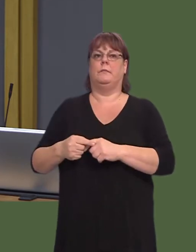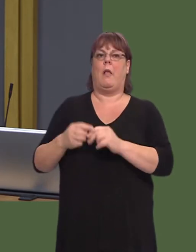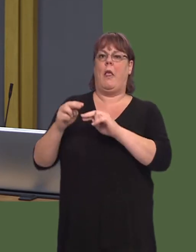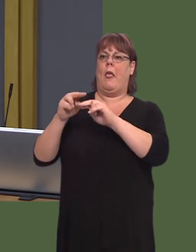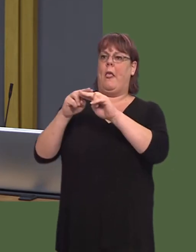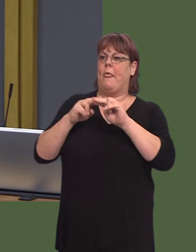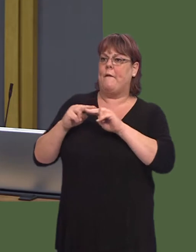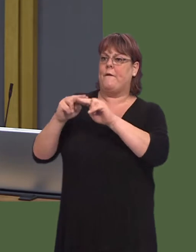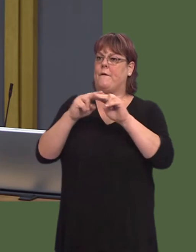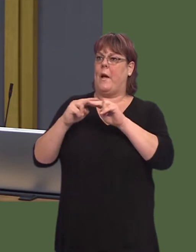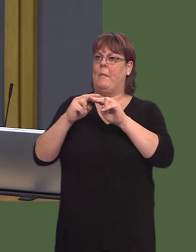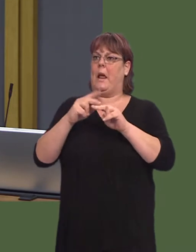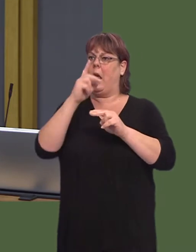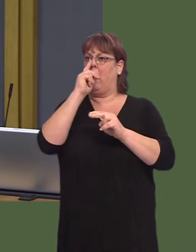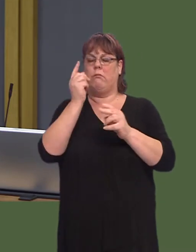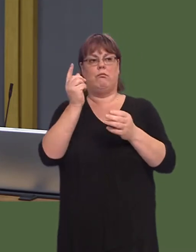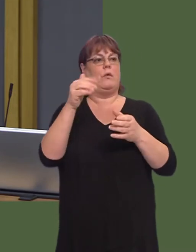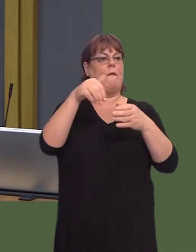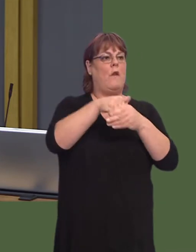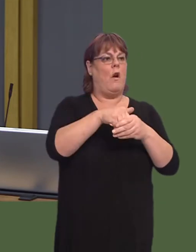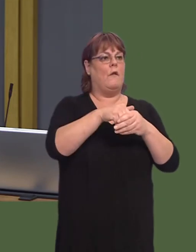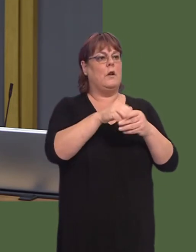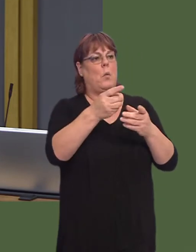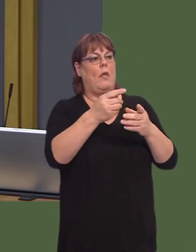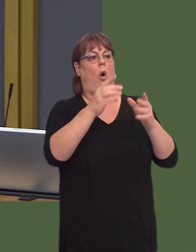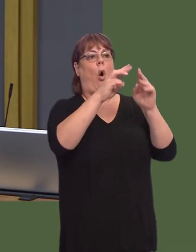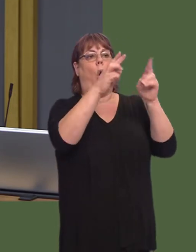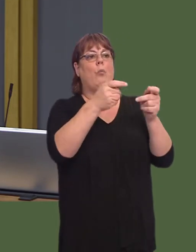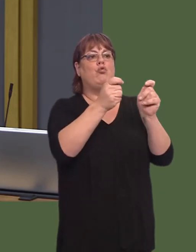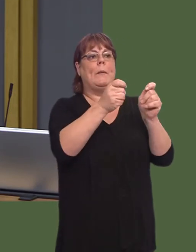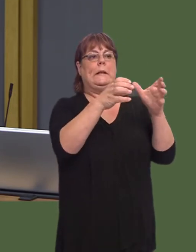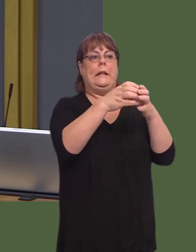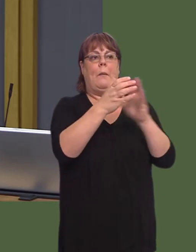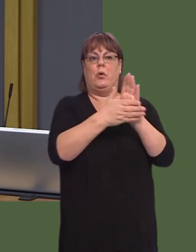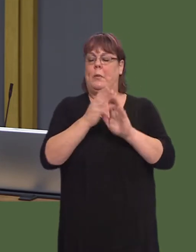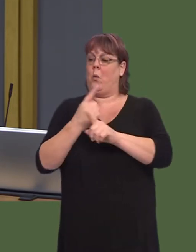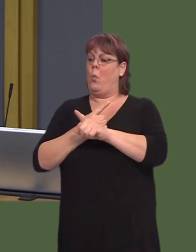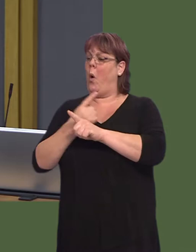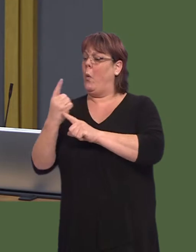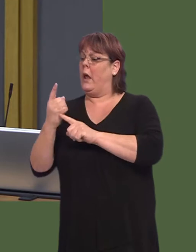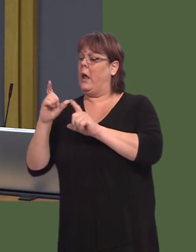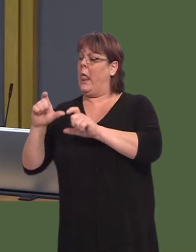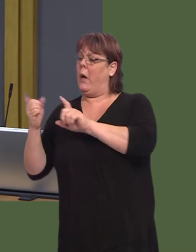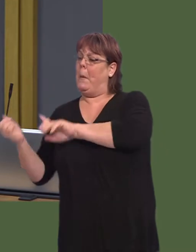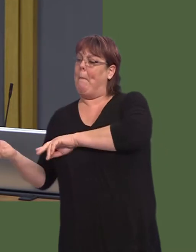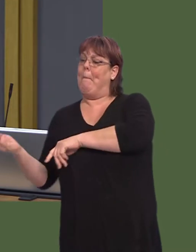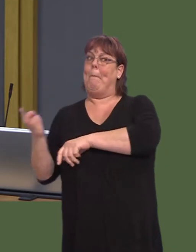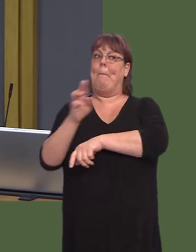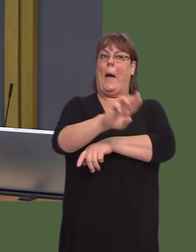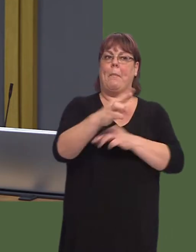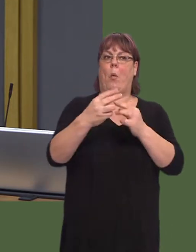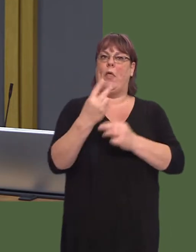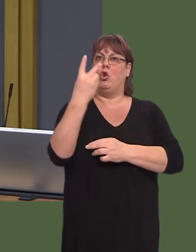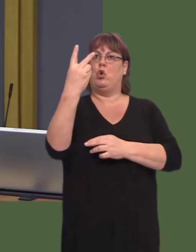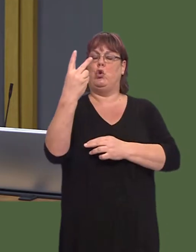negotiate a handover to the home treatment team, so after a week he was returned home, but describes being accompanied back to his